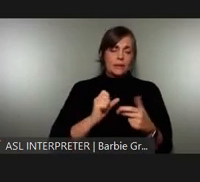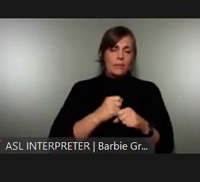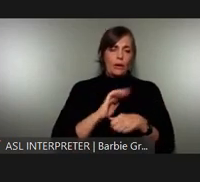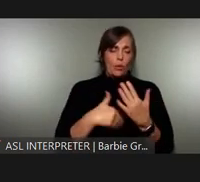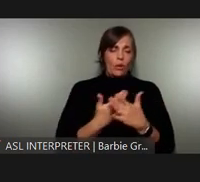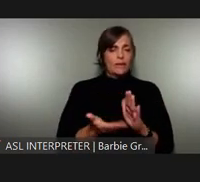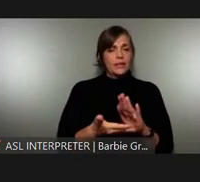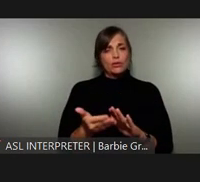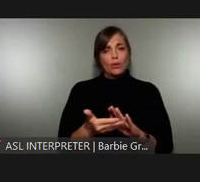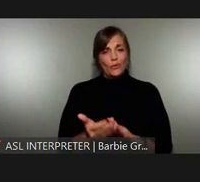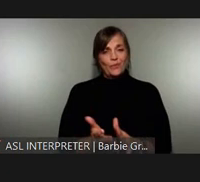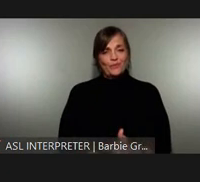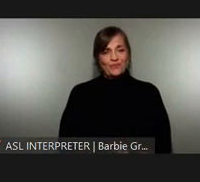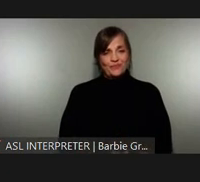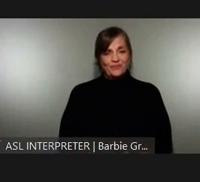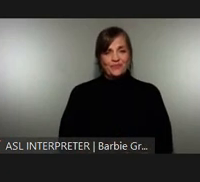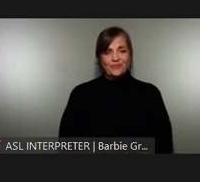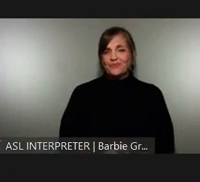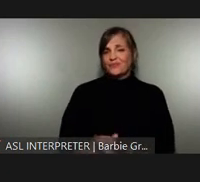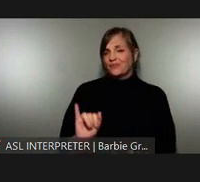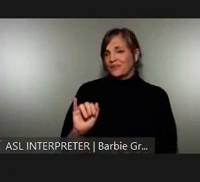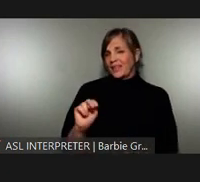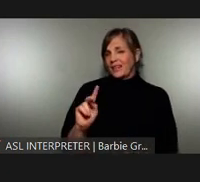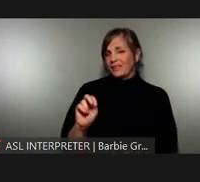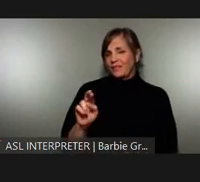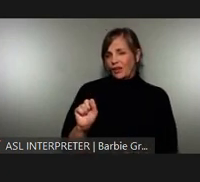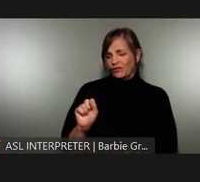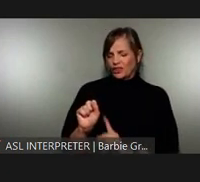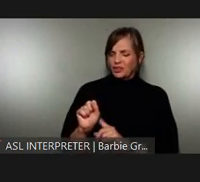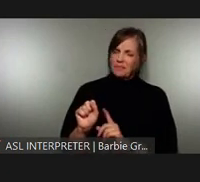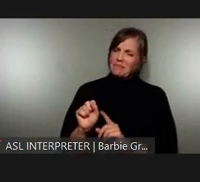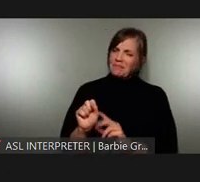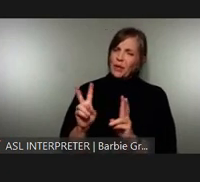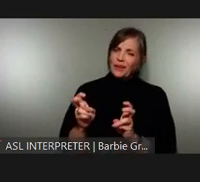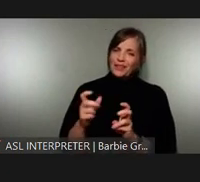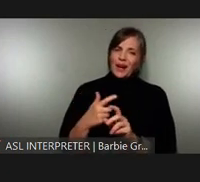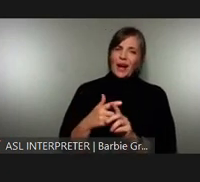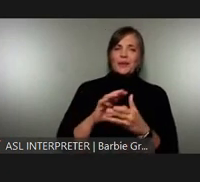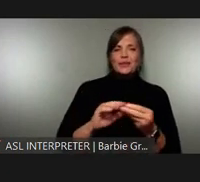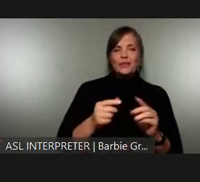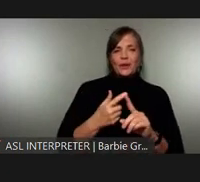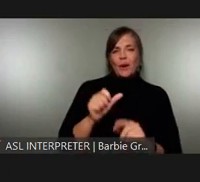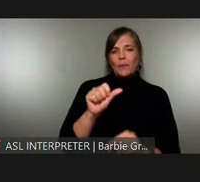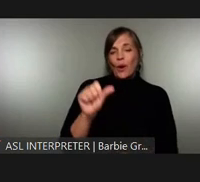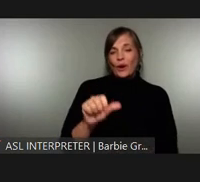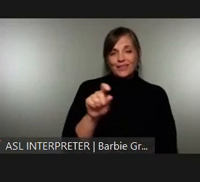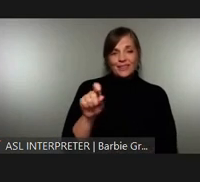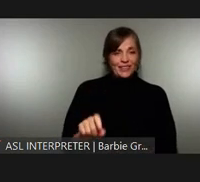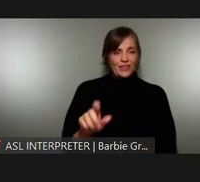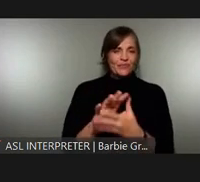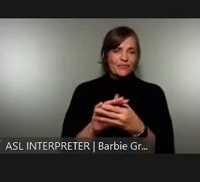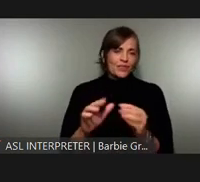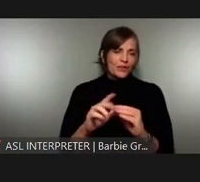go. Speaking of investors, I want to share with you a story out of Austin, Texas. And it's a story